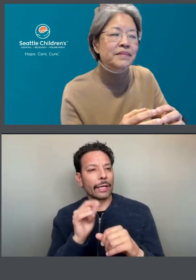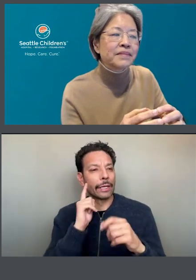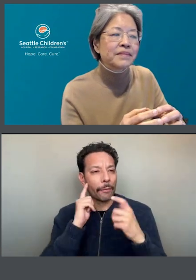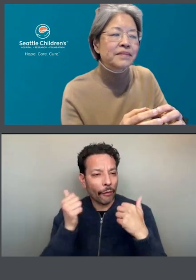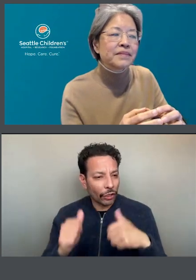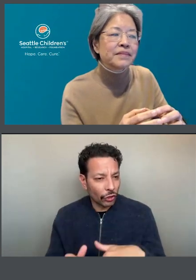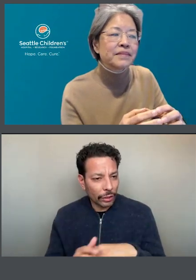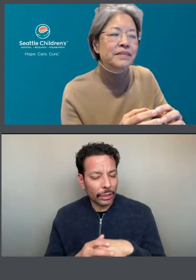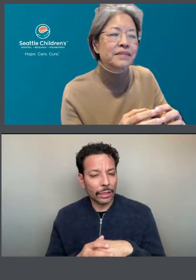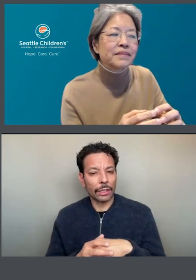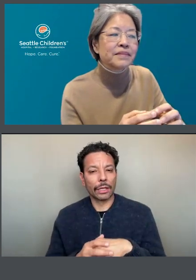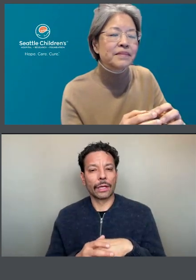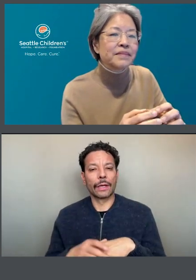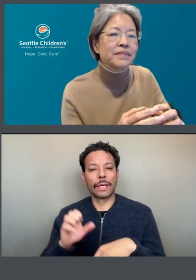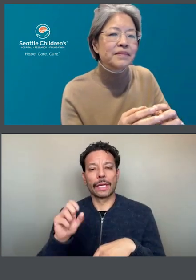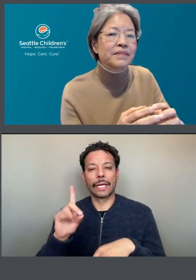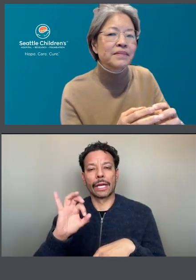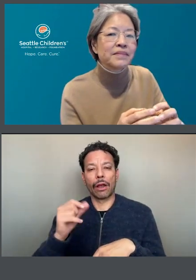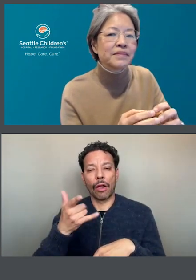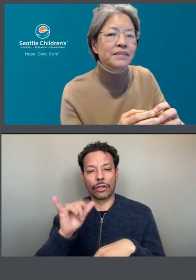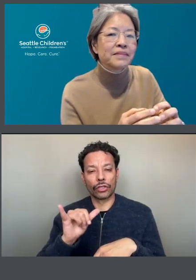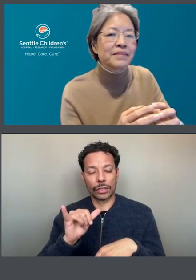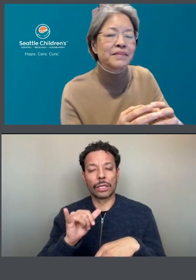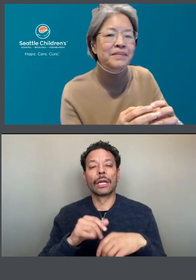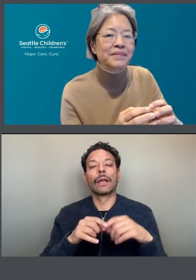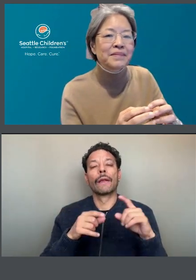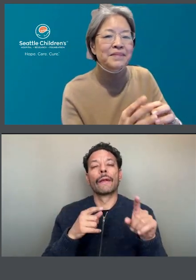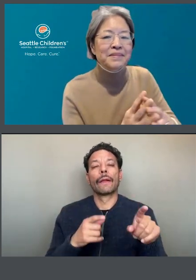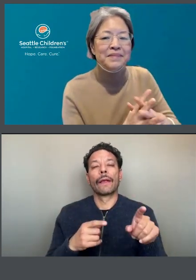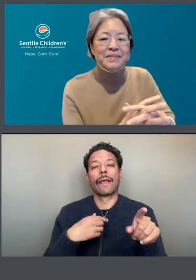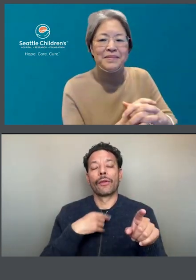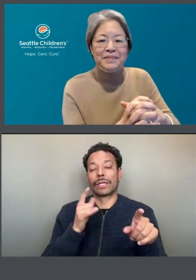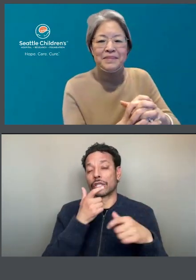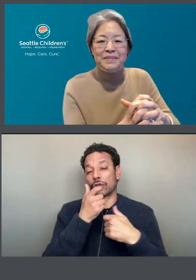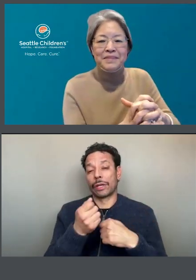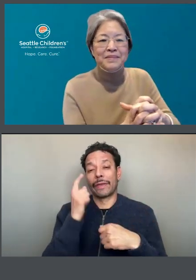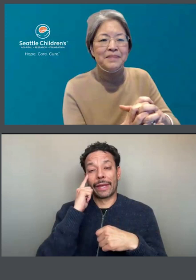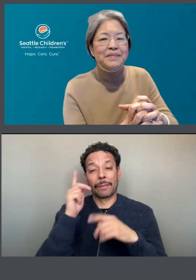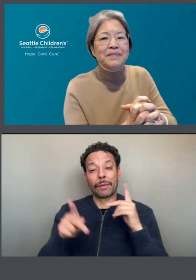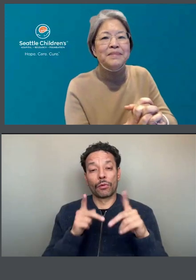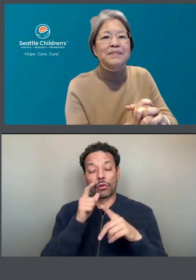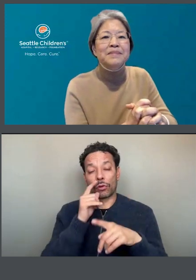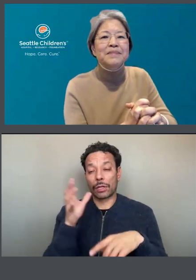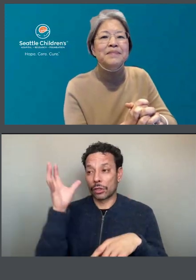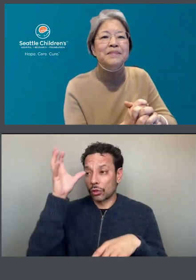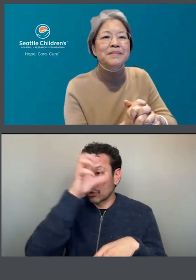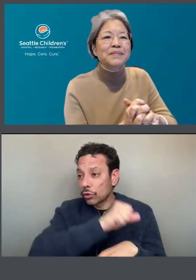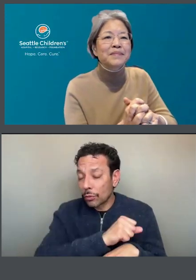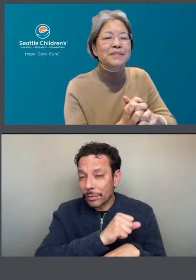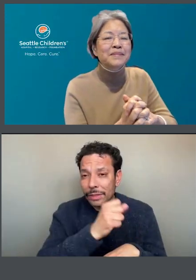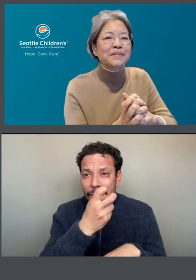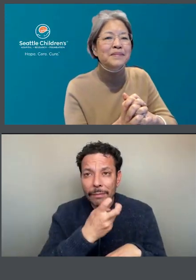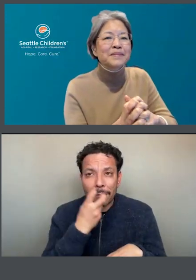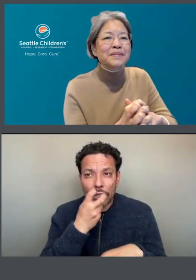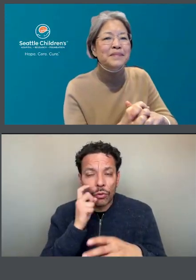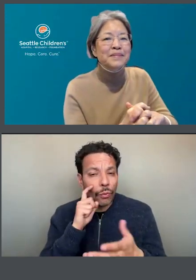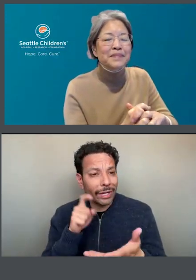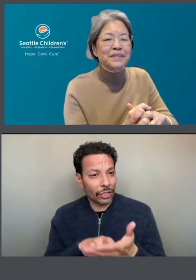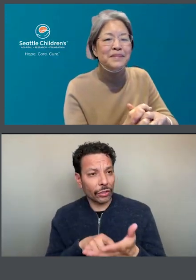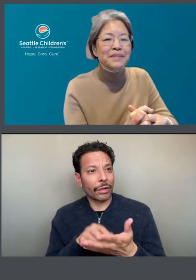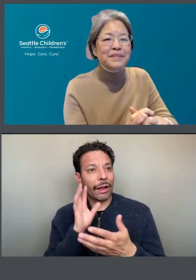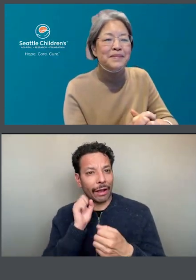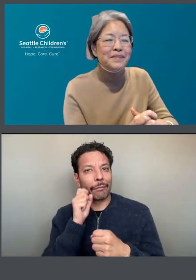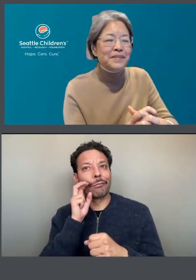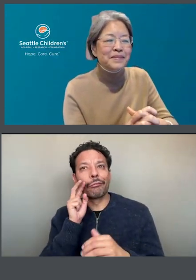and etiology. What's interesting is I think people have assumed that speech recognition will